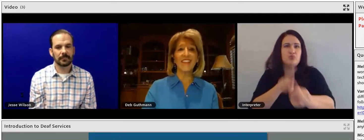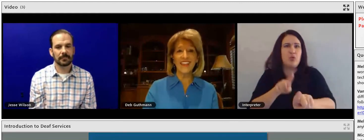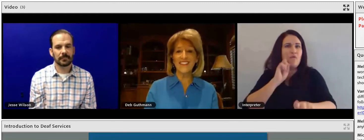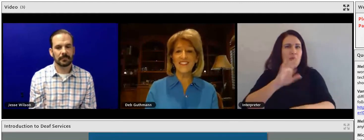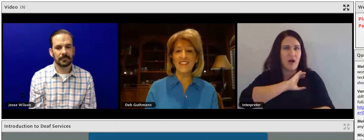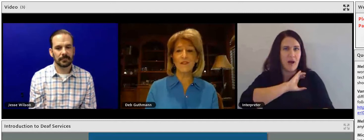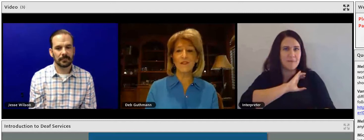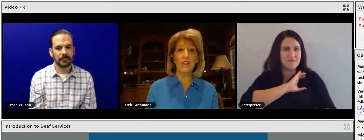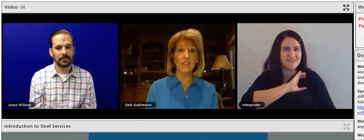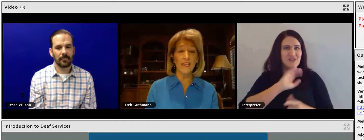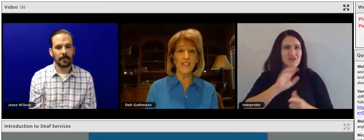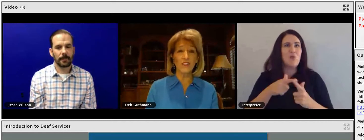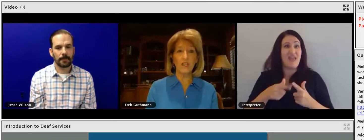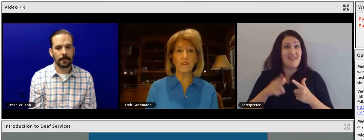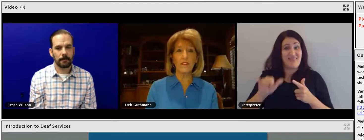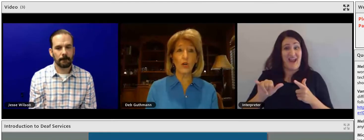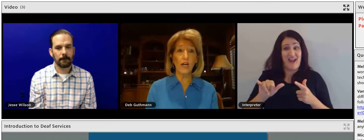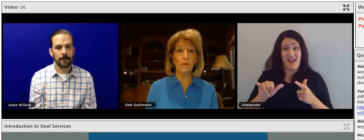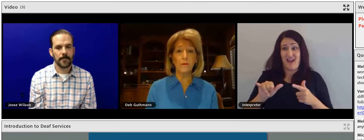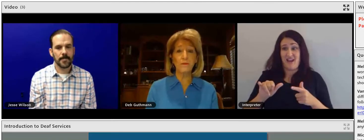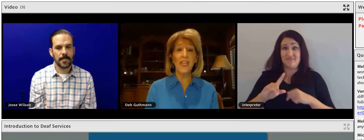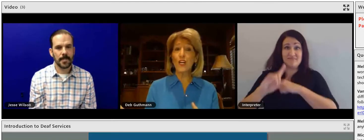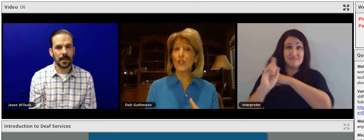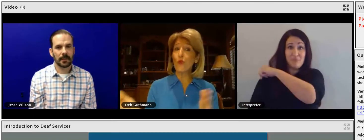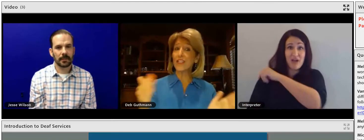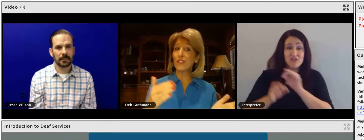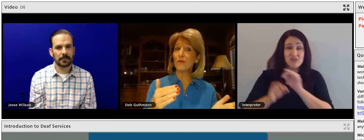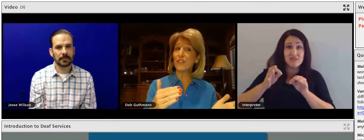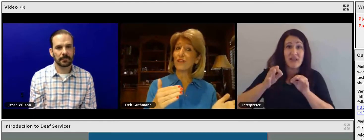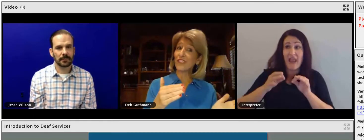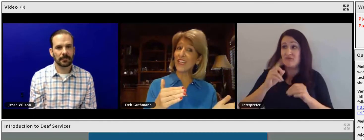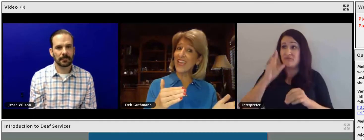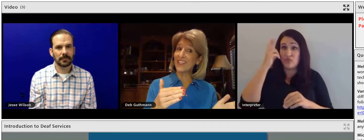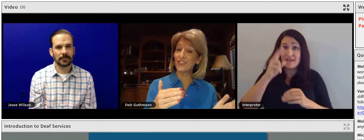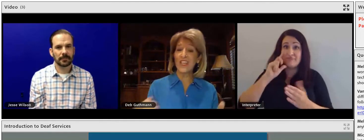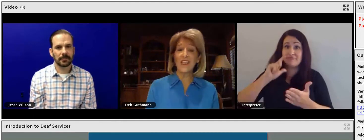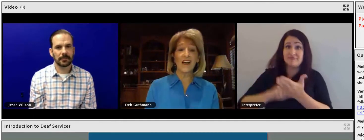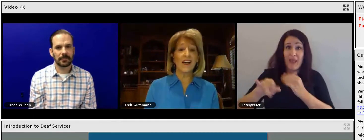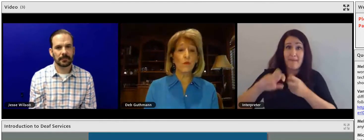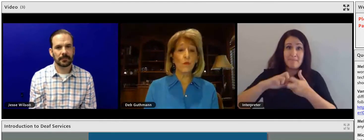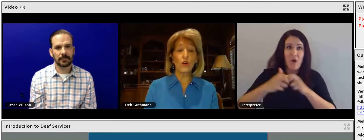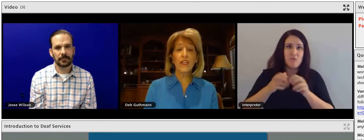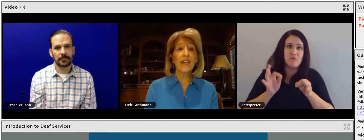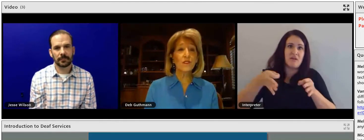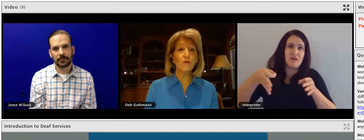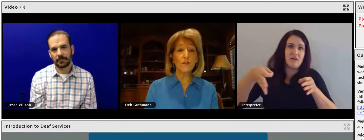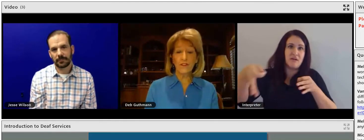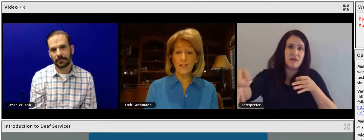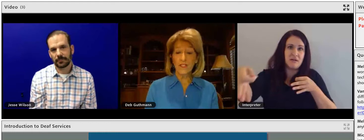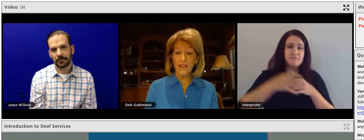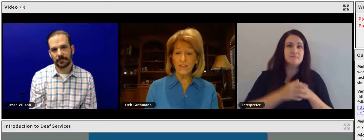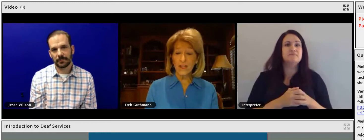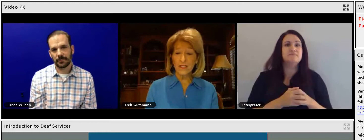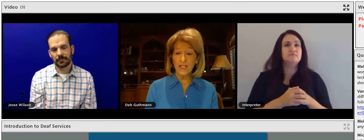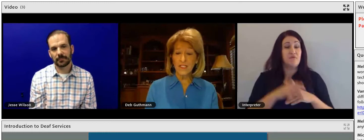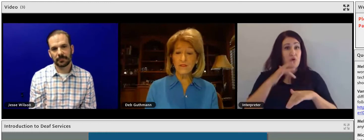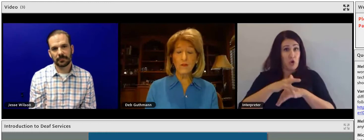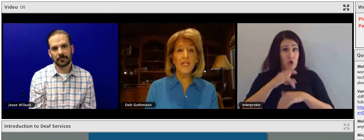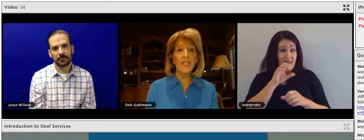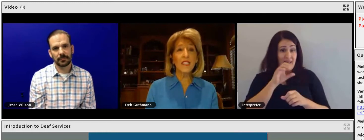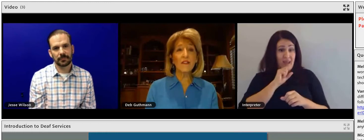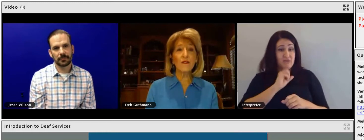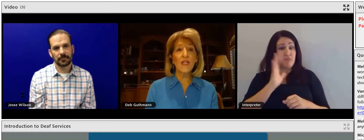which only delays the realization of the problem. Going to an early age, working at a school for